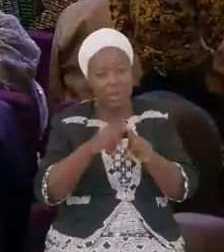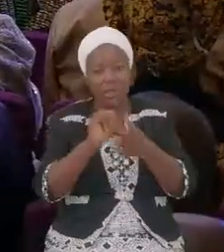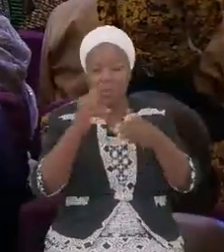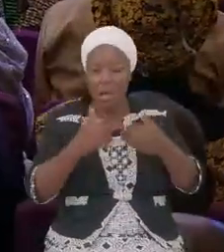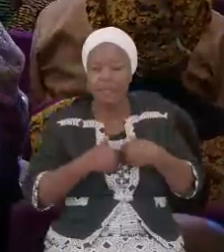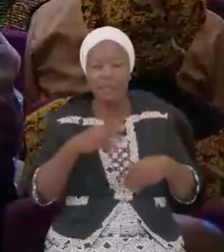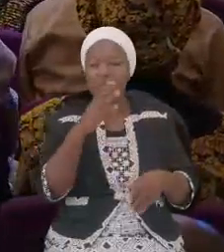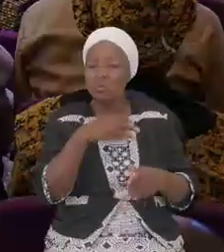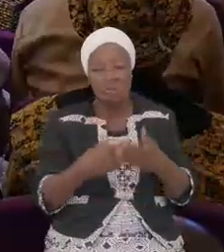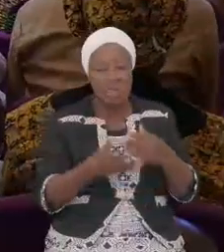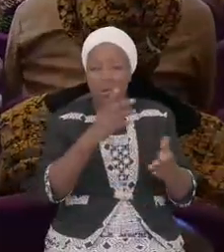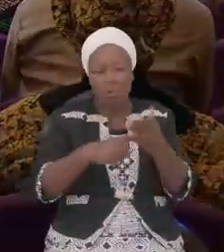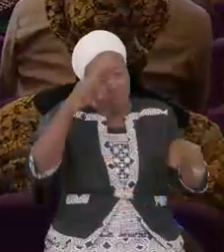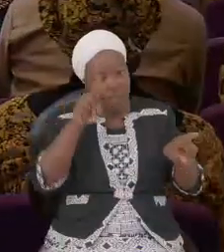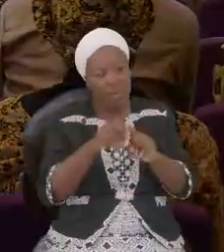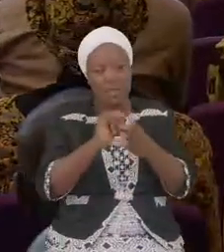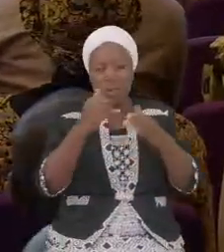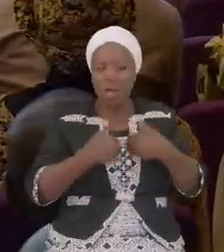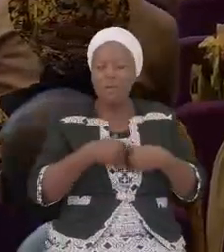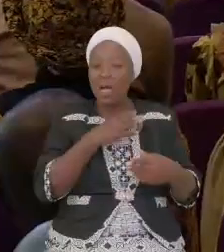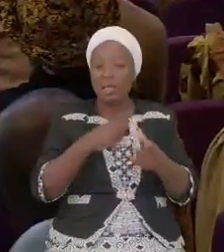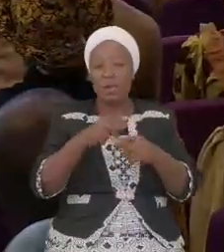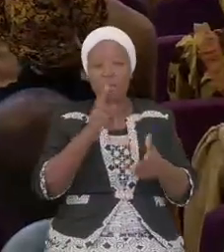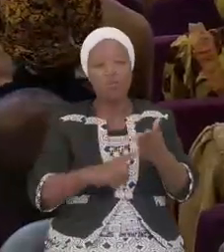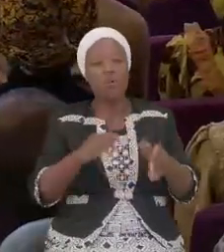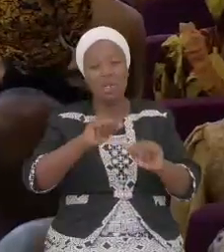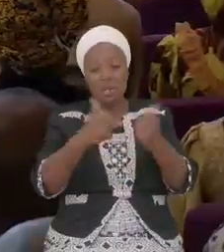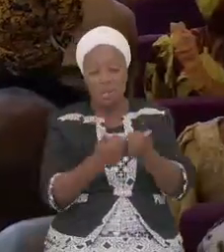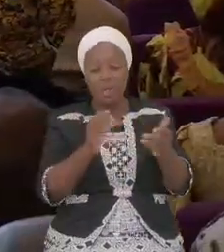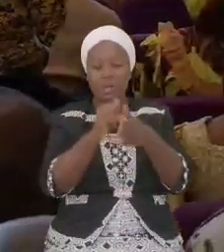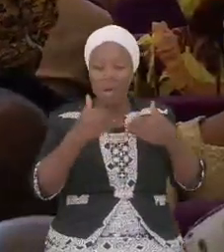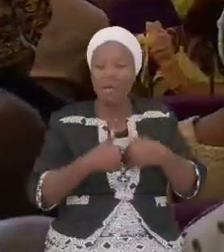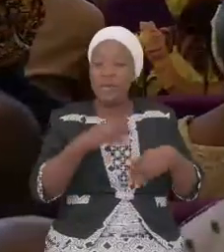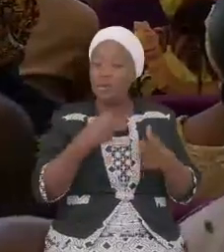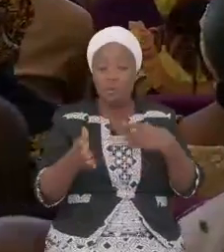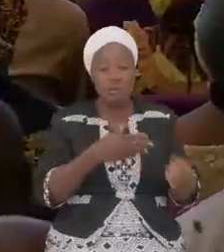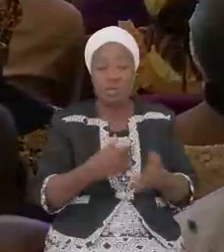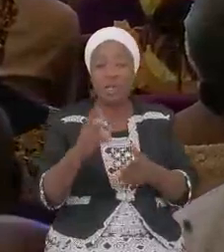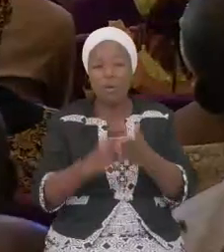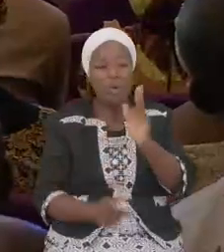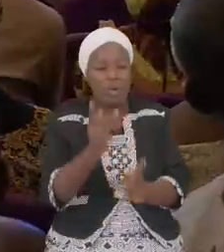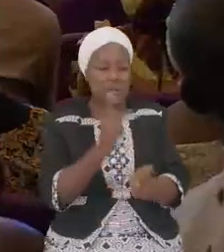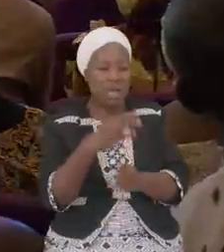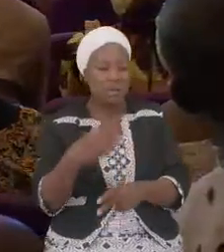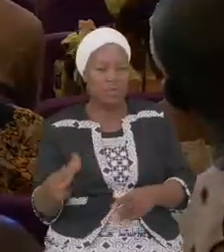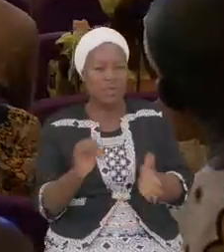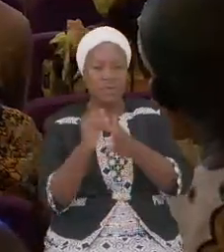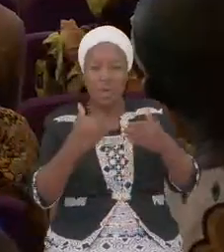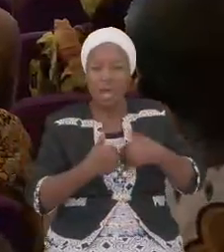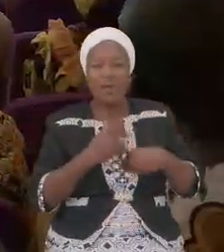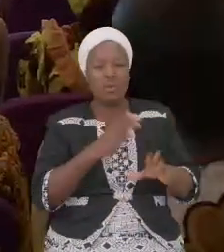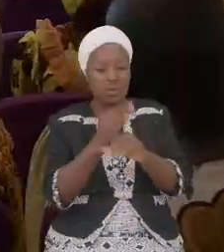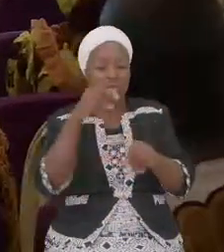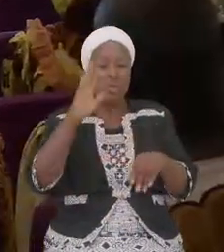what covenant you have heard, and what relationship you have had, and no matter what kind of thing you have gotten